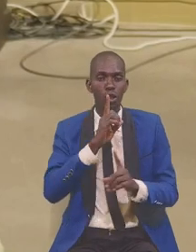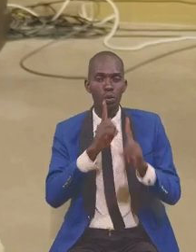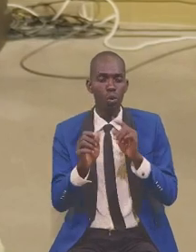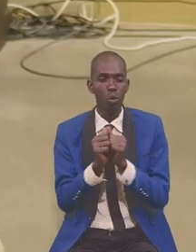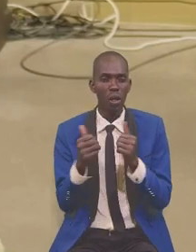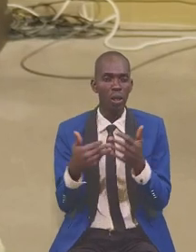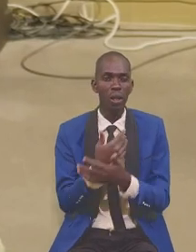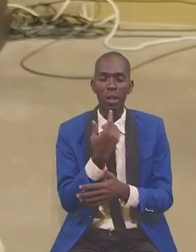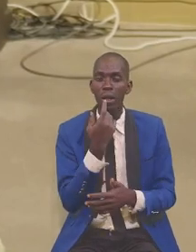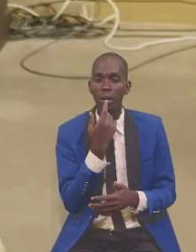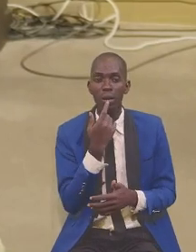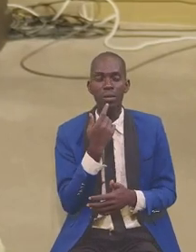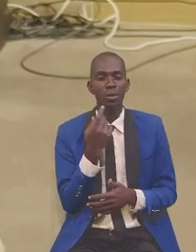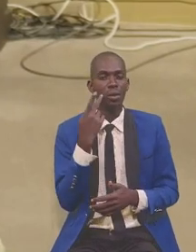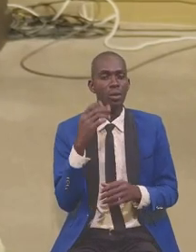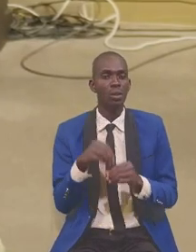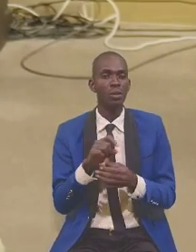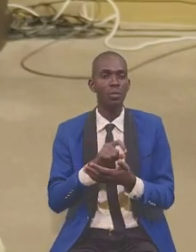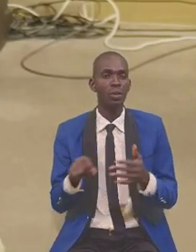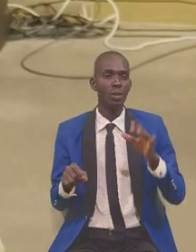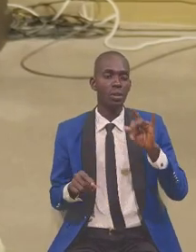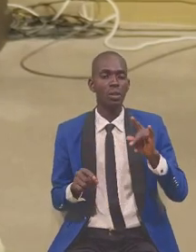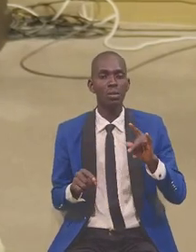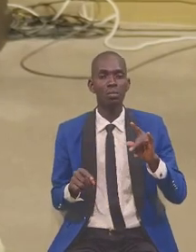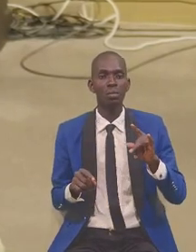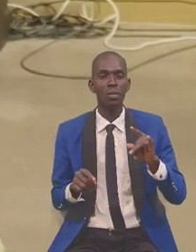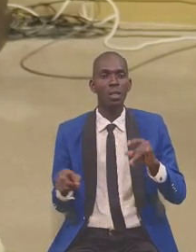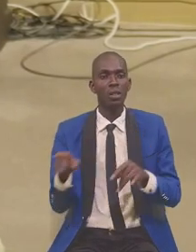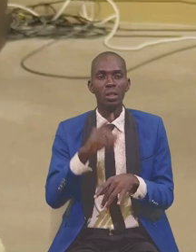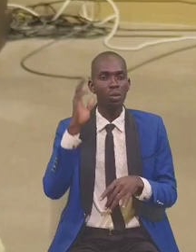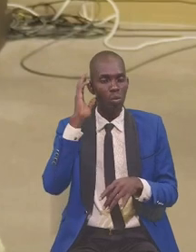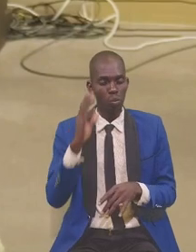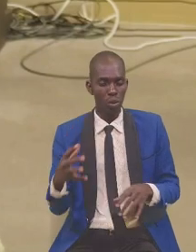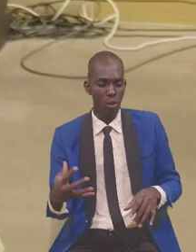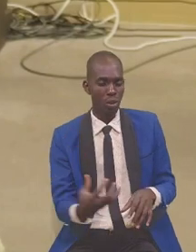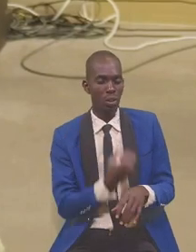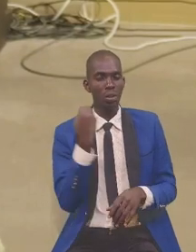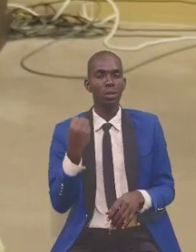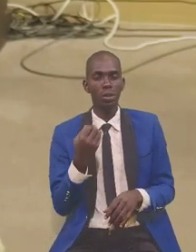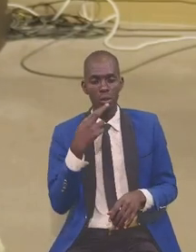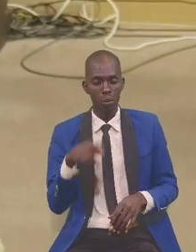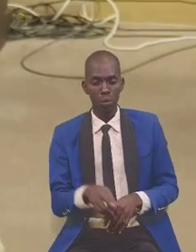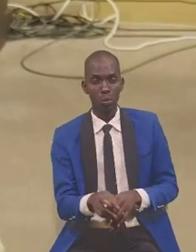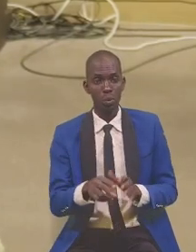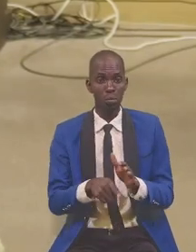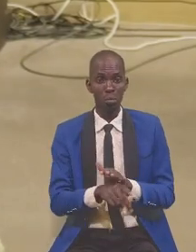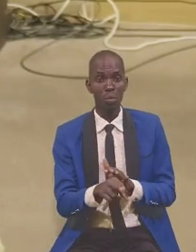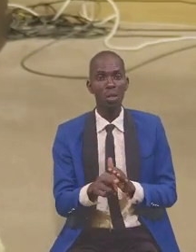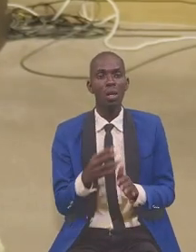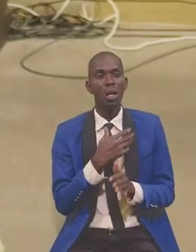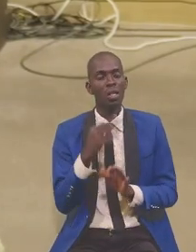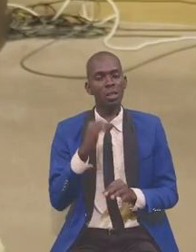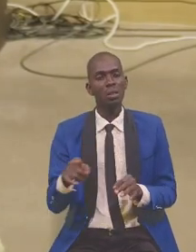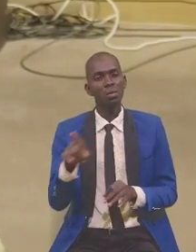tongues. Look at verse 18. In verse 18, they shall take off serpents. And if they drink